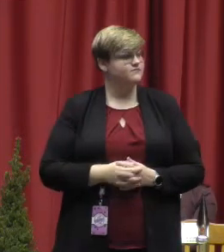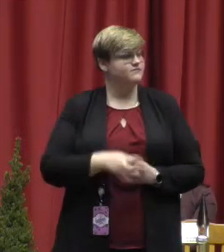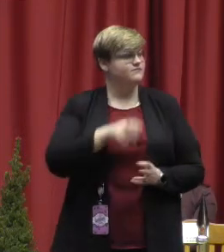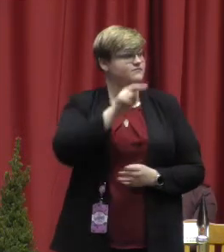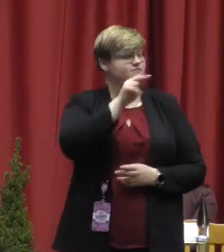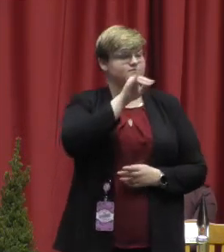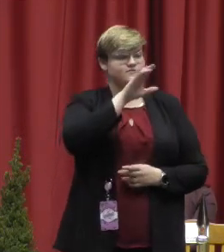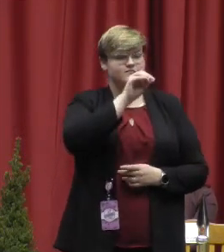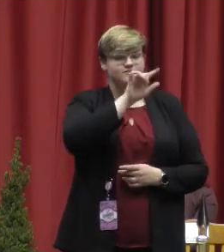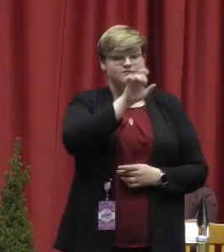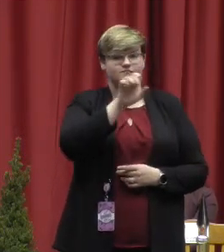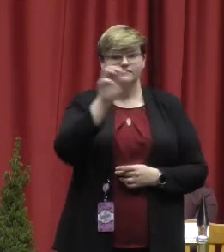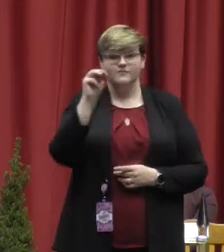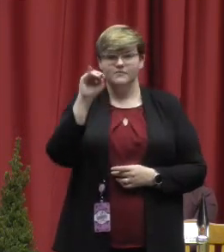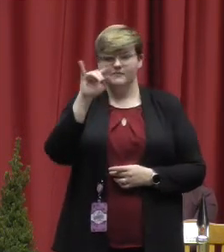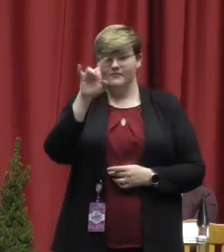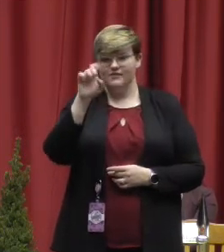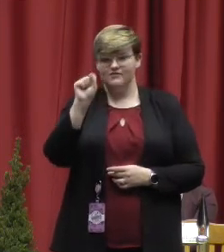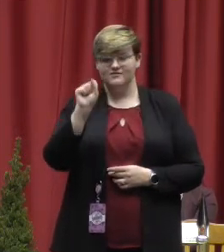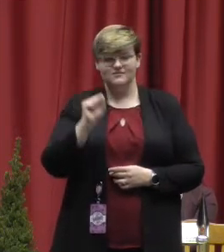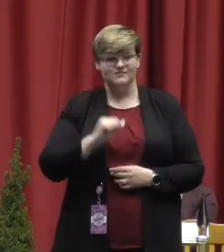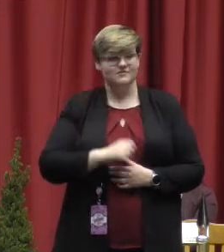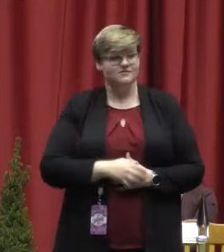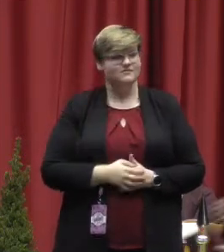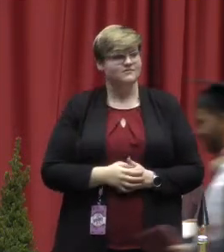Nicole Miles,